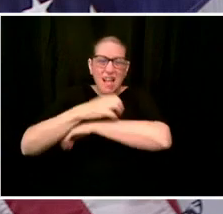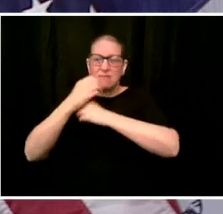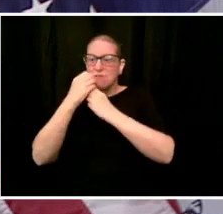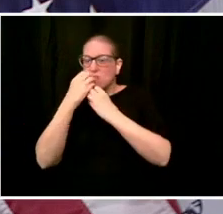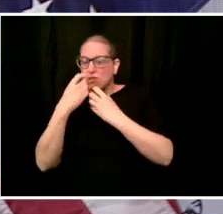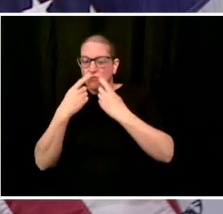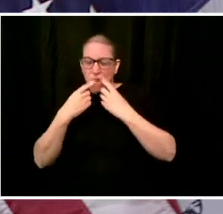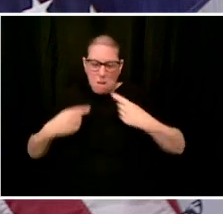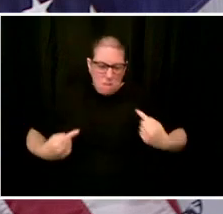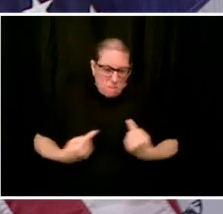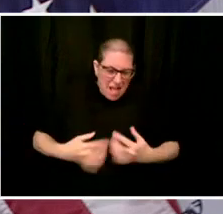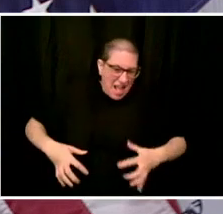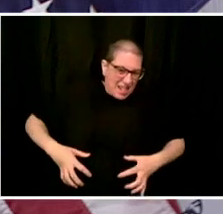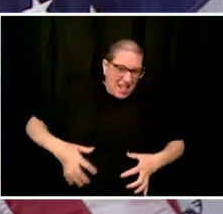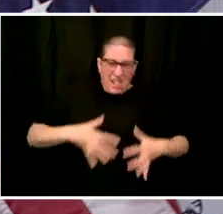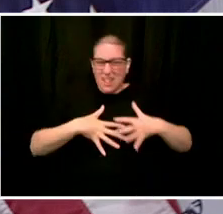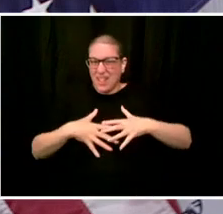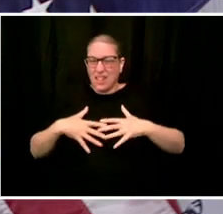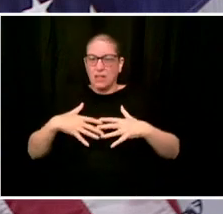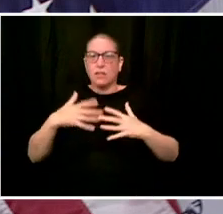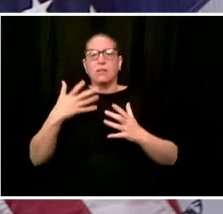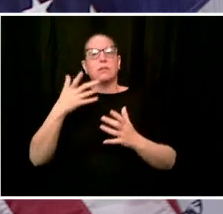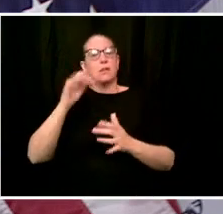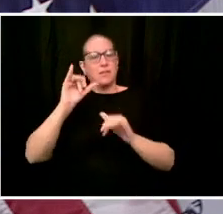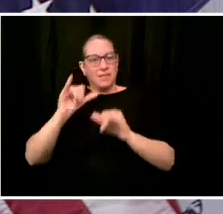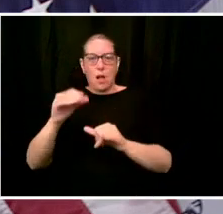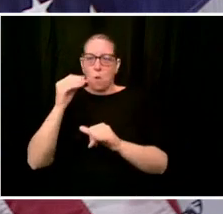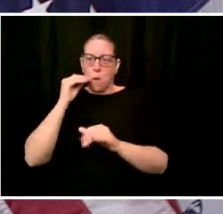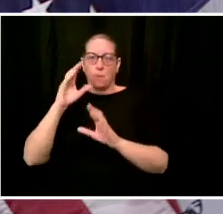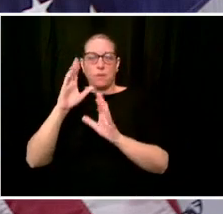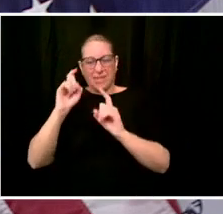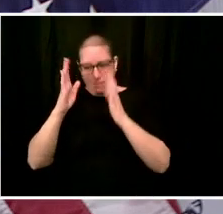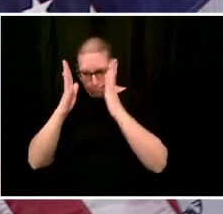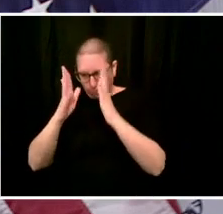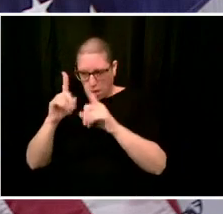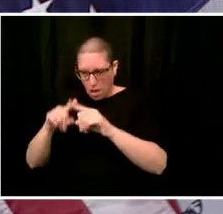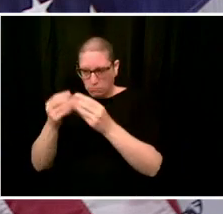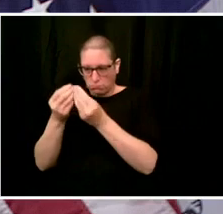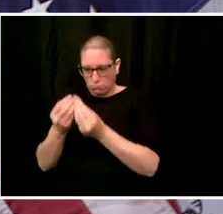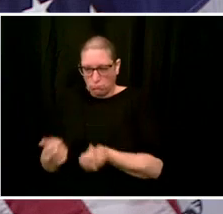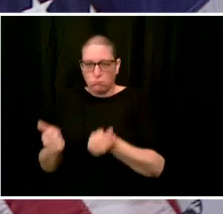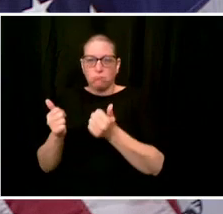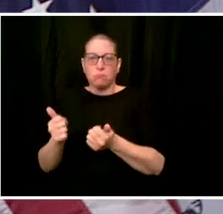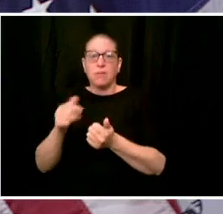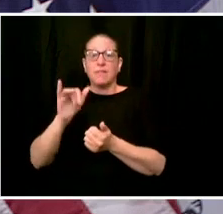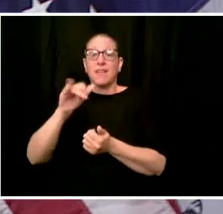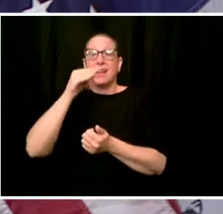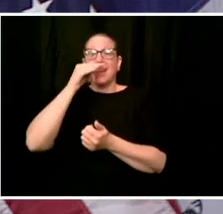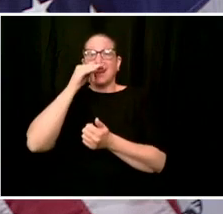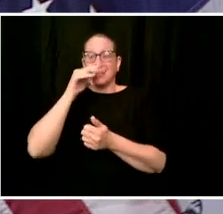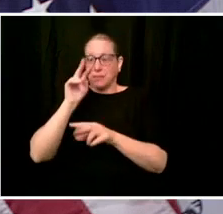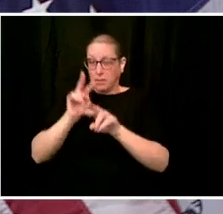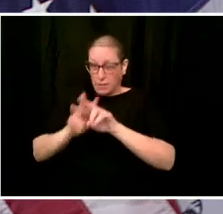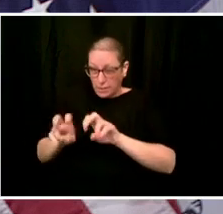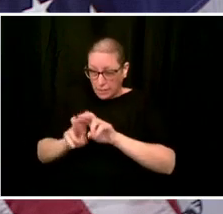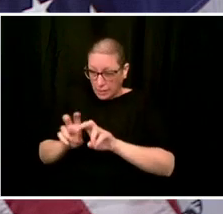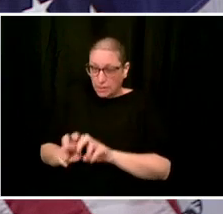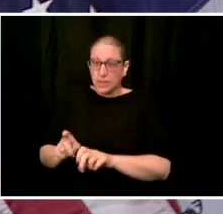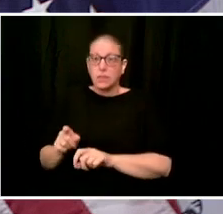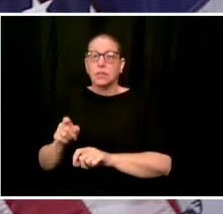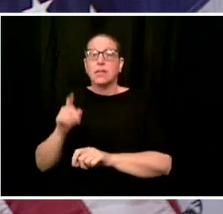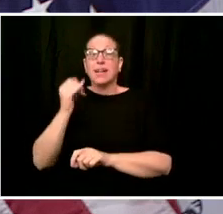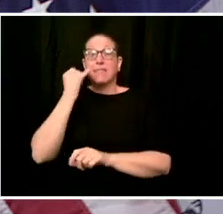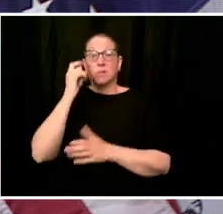and getting the medical attention immediately. So I want to just keep that front and center. But